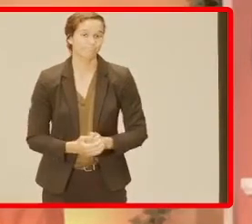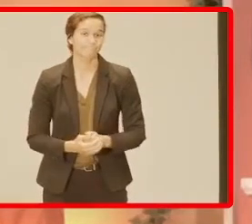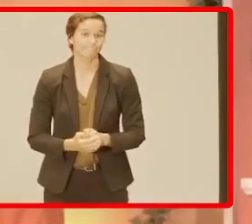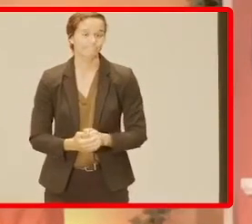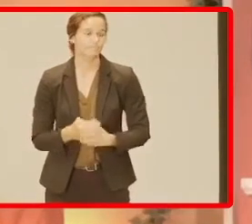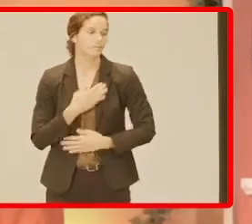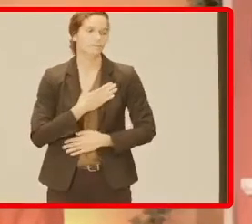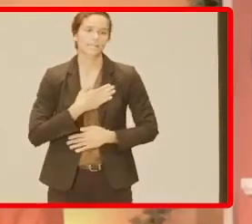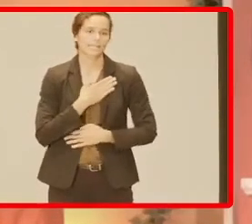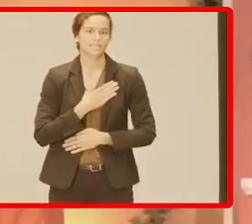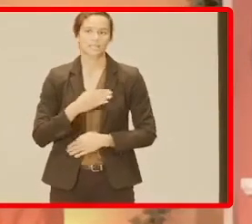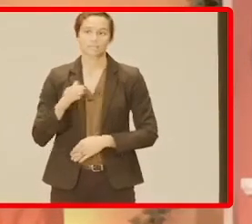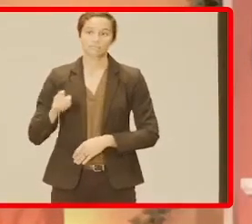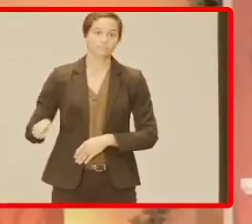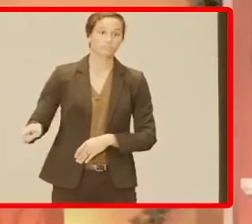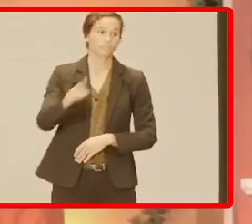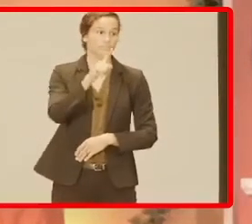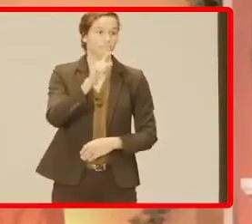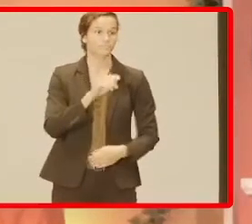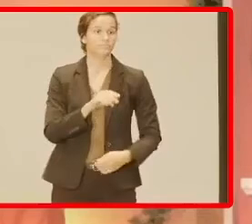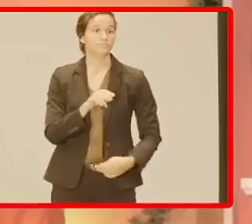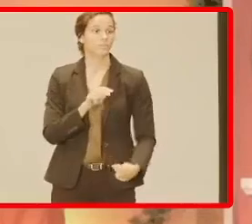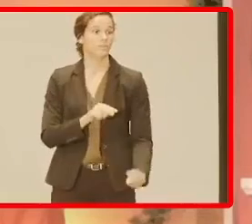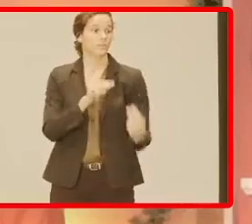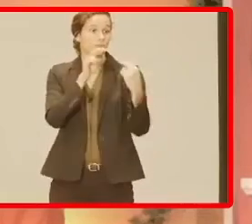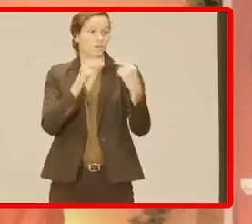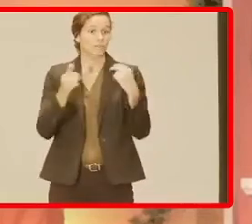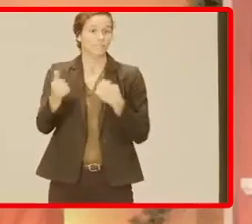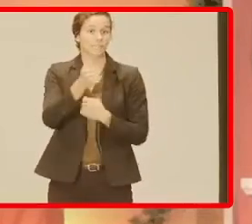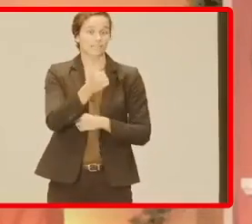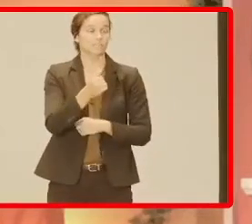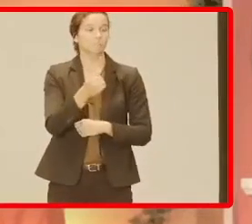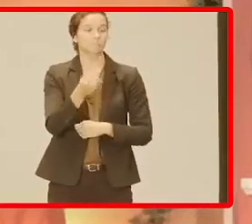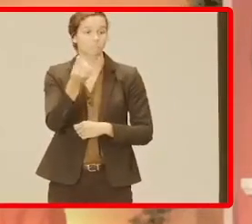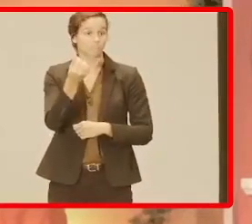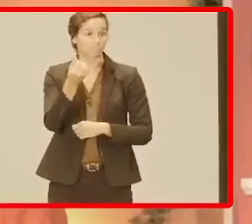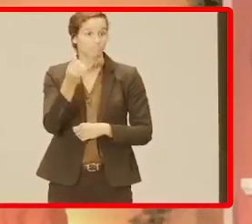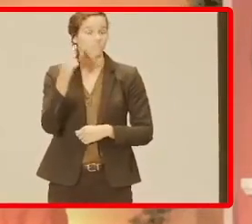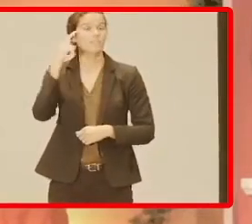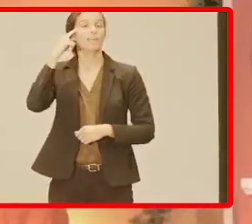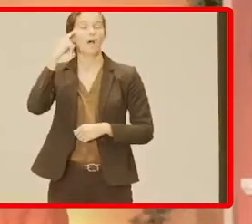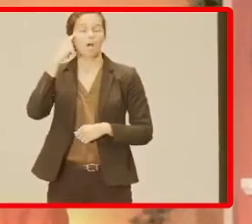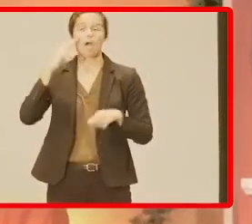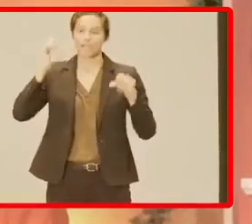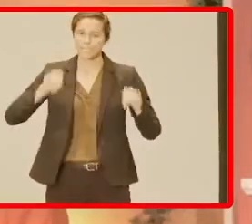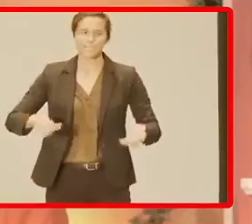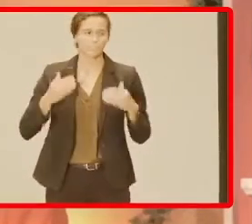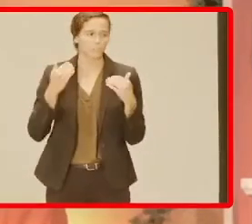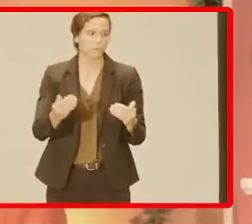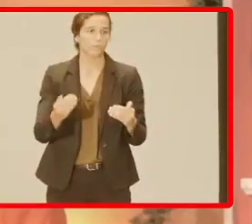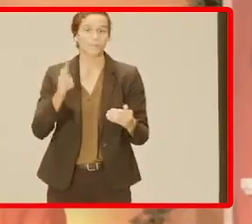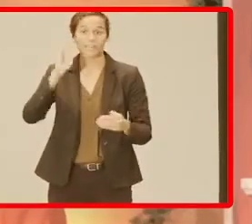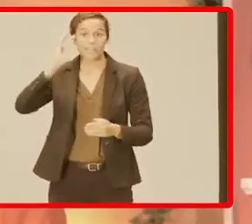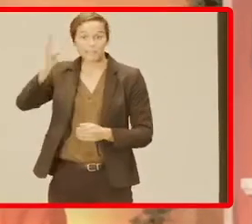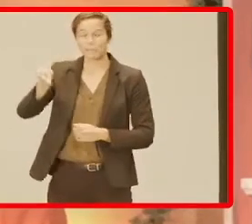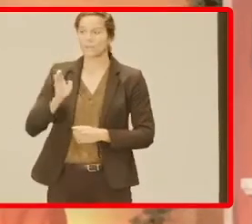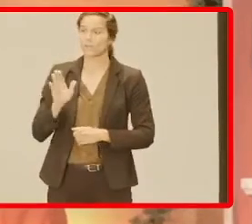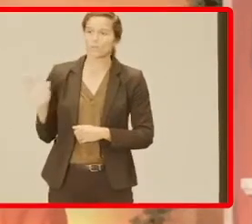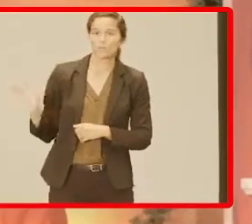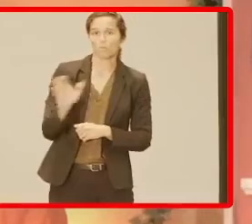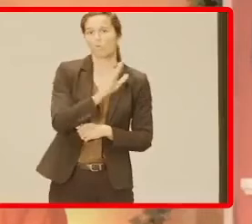at yourself, tell yourself, I can do it, and please come up with your